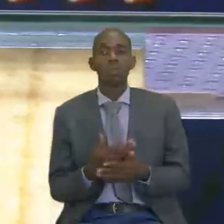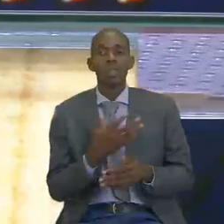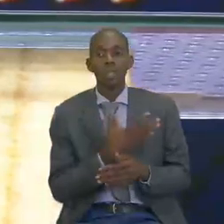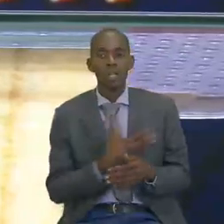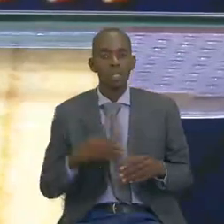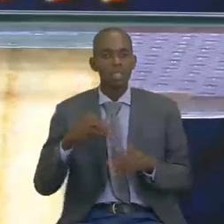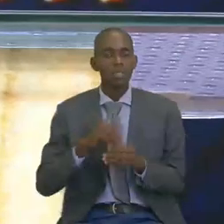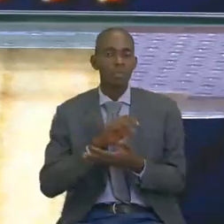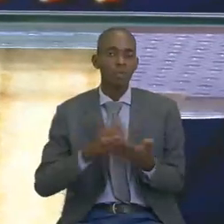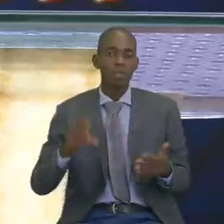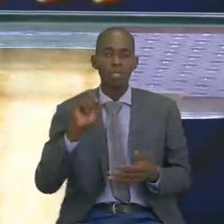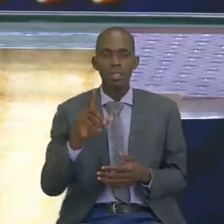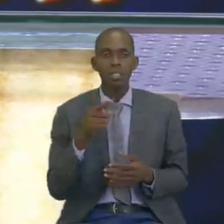then